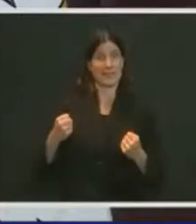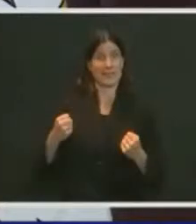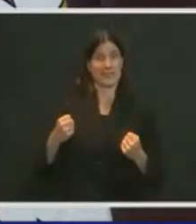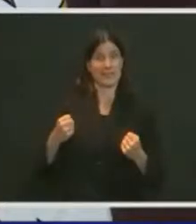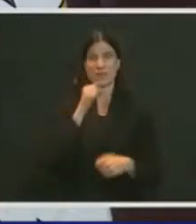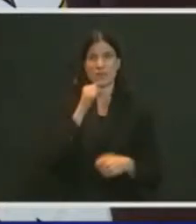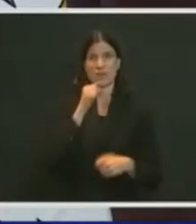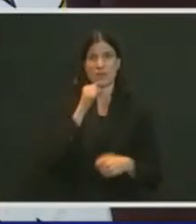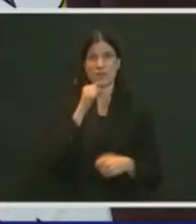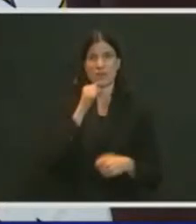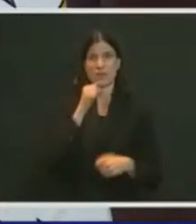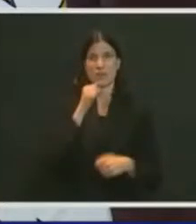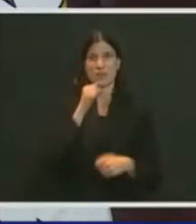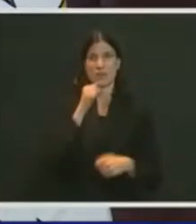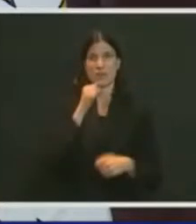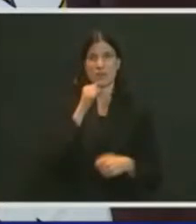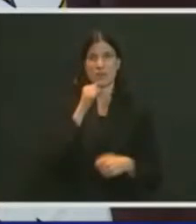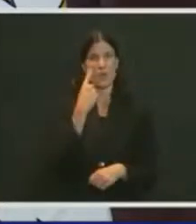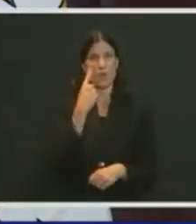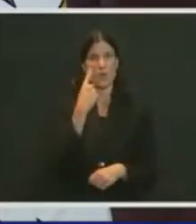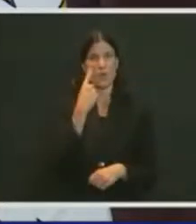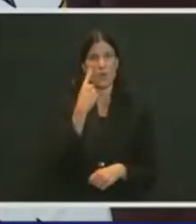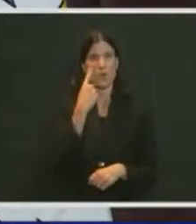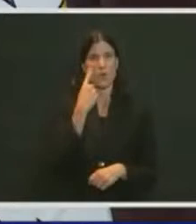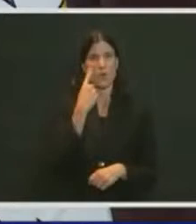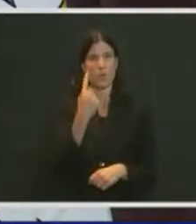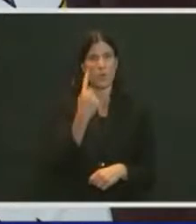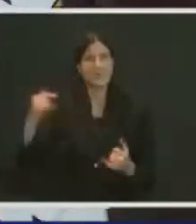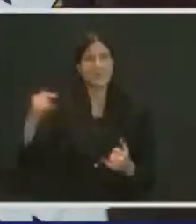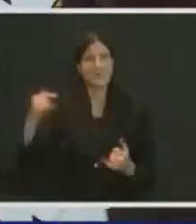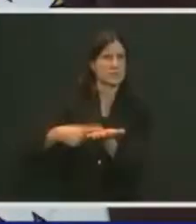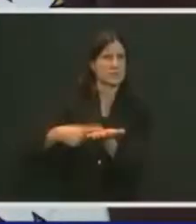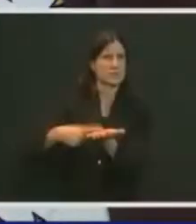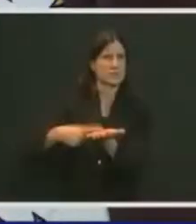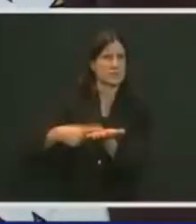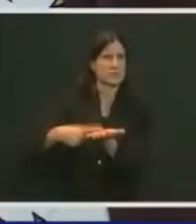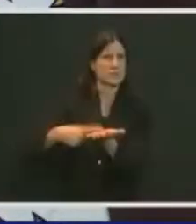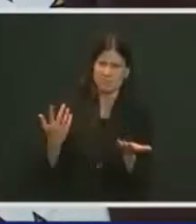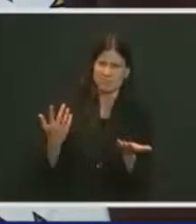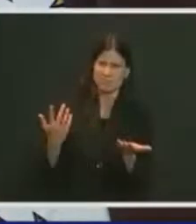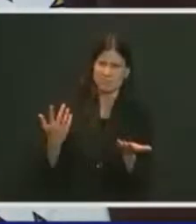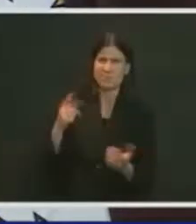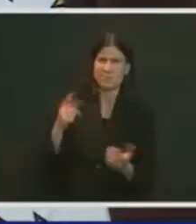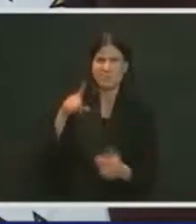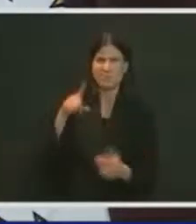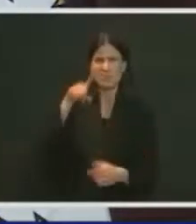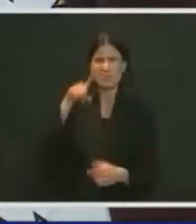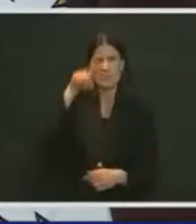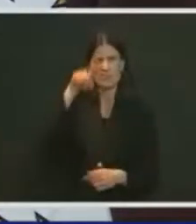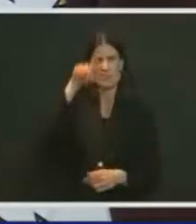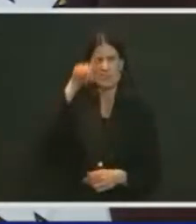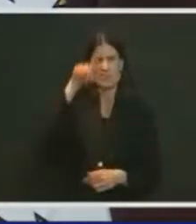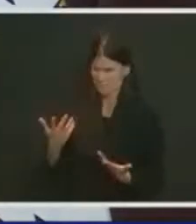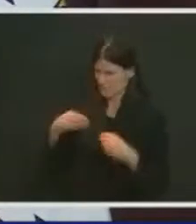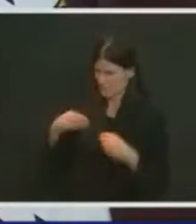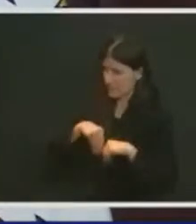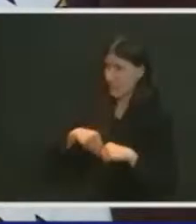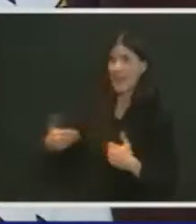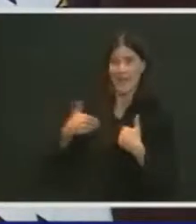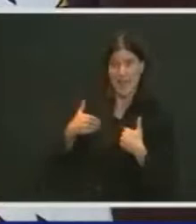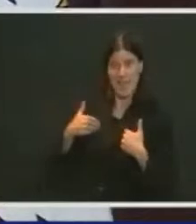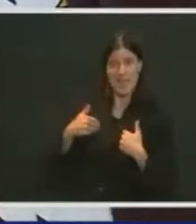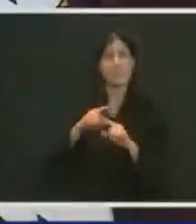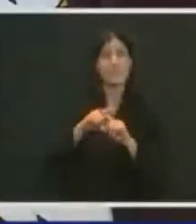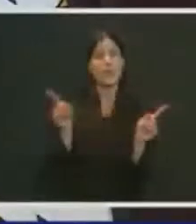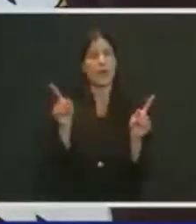ends up continuing to be positive. So we put it into the context of, does the person no longer have